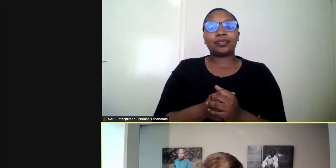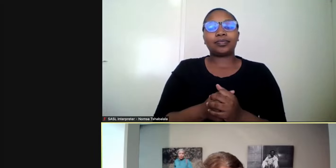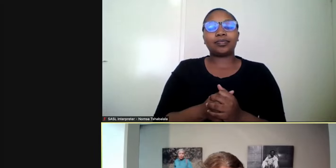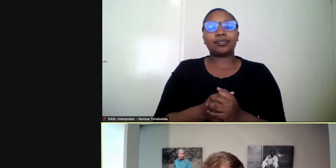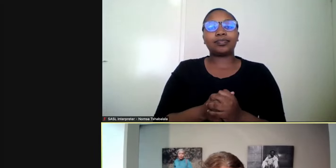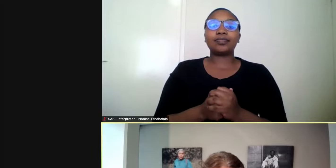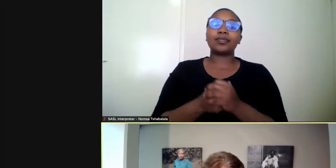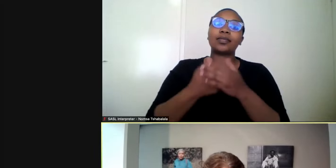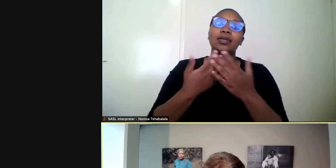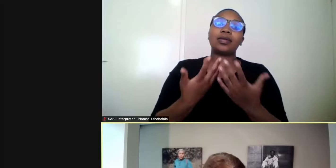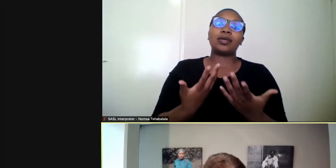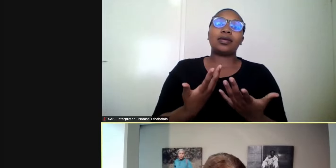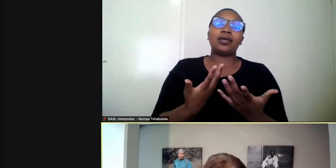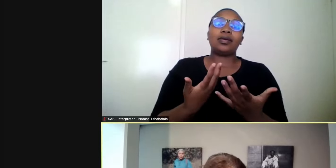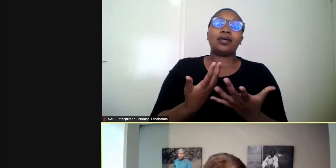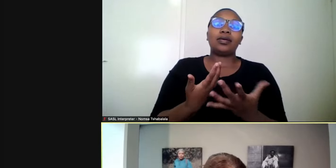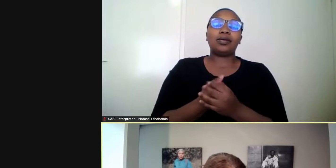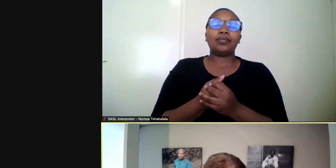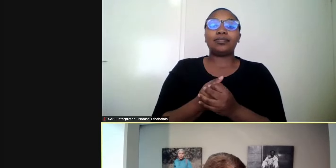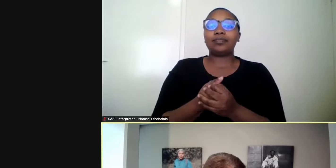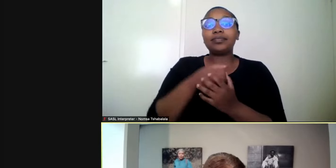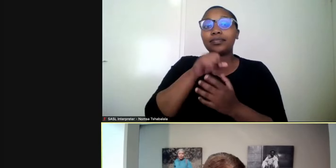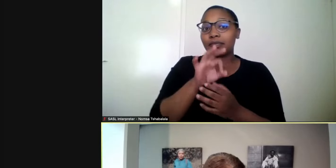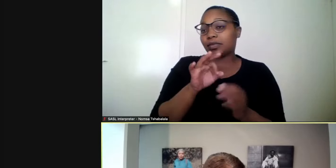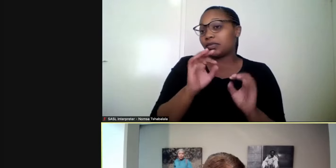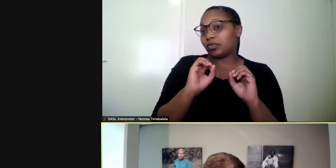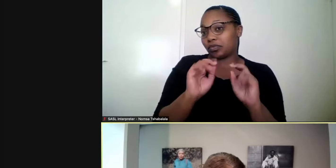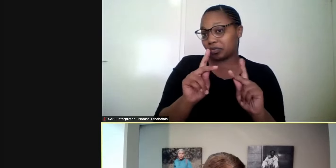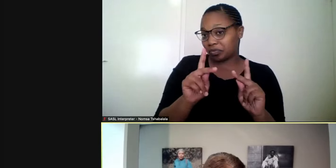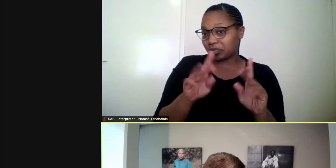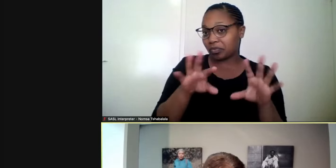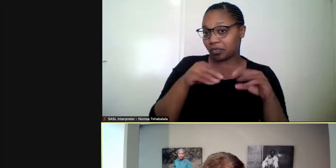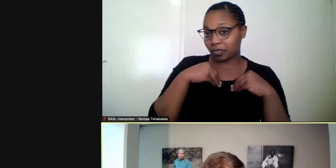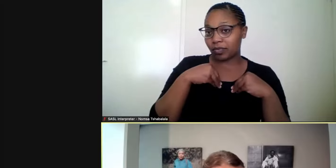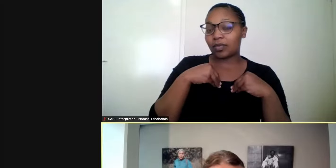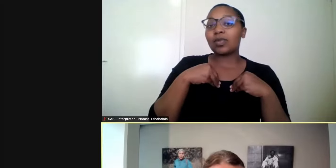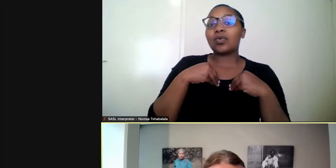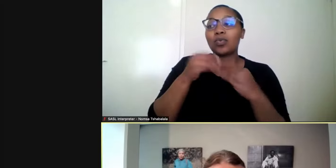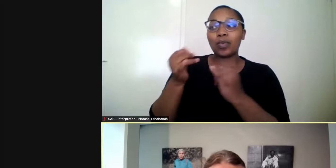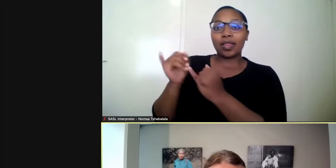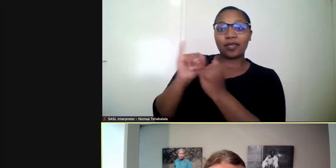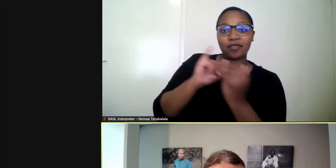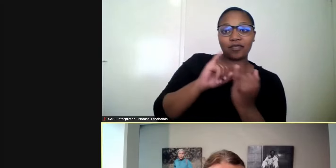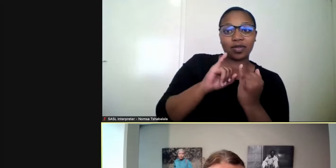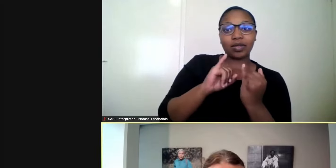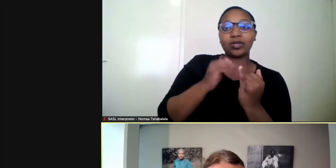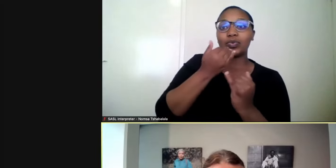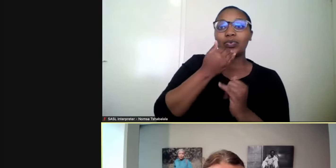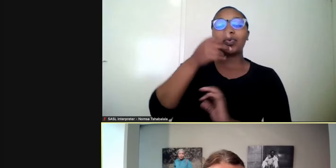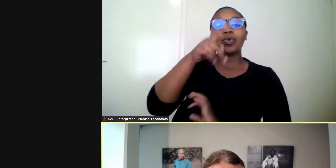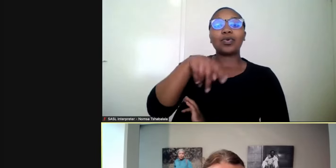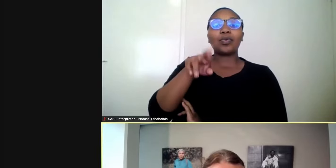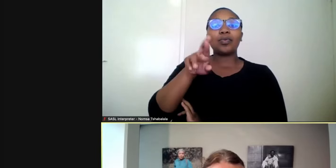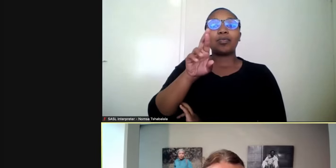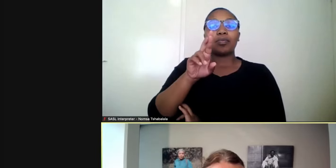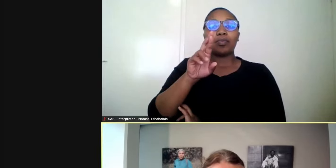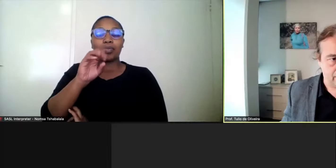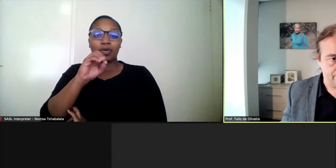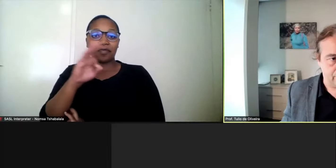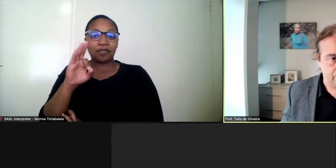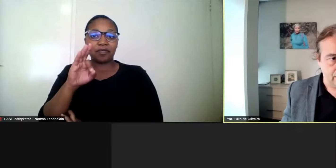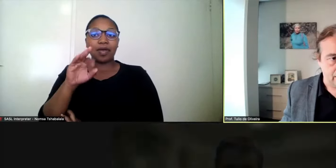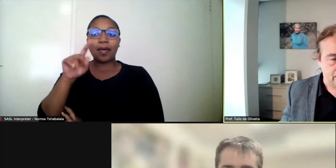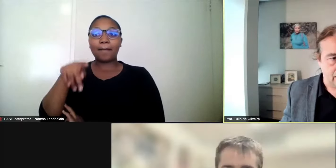So if it's okay, I would also like to invite Professor Penny Moore to answer the